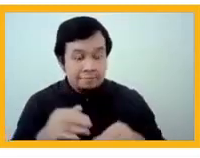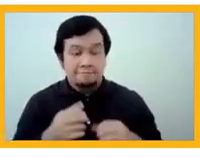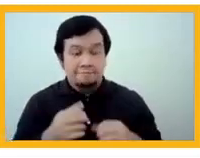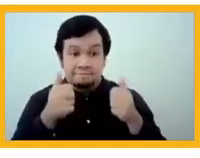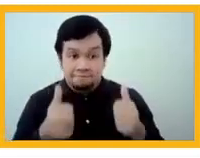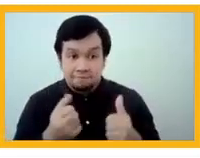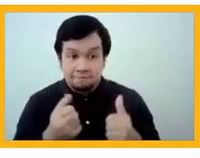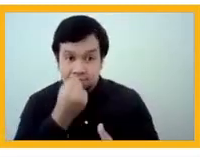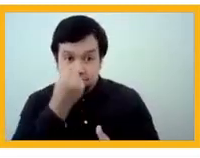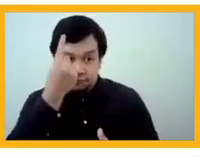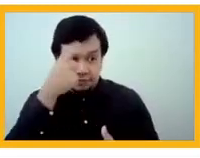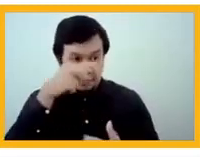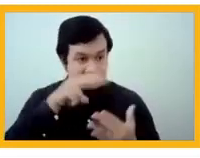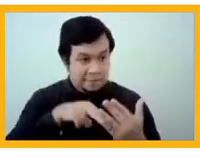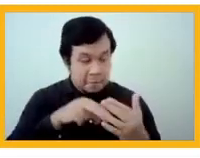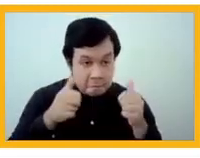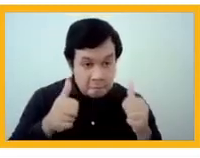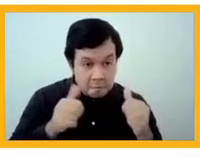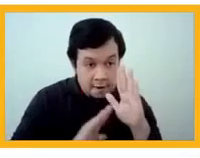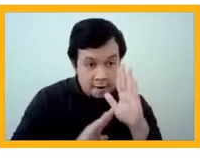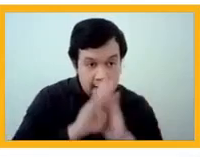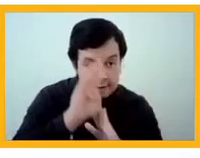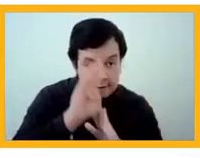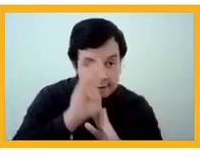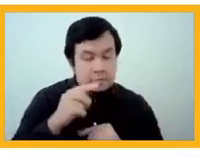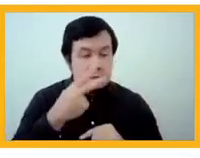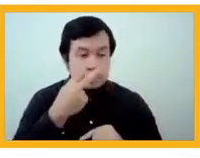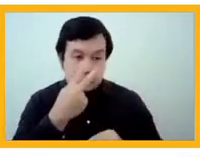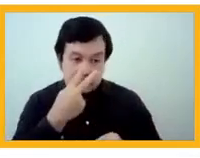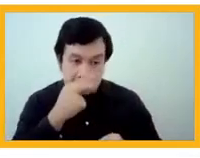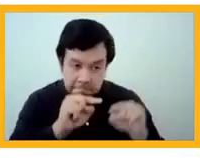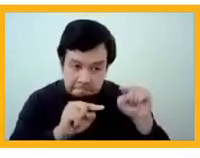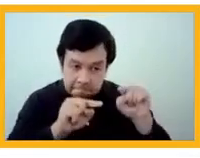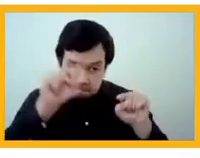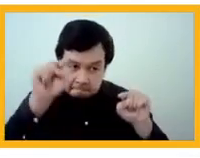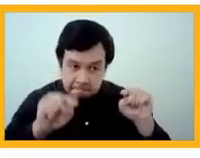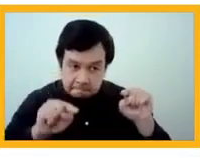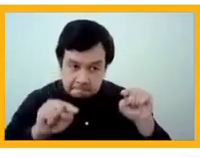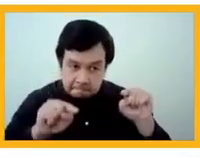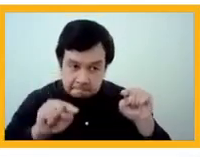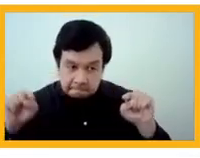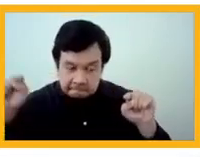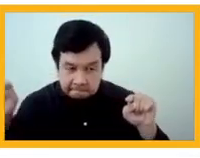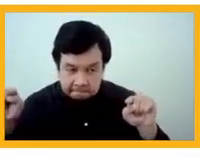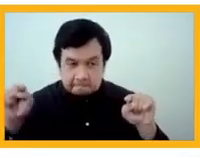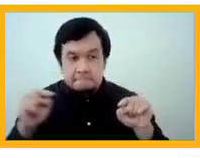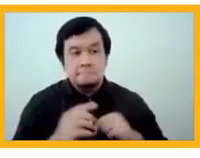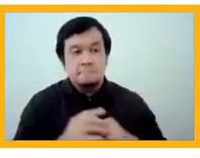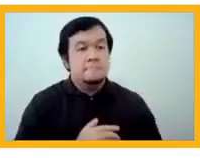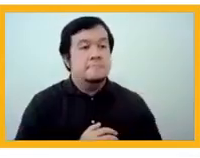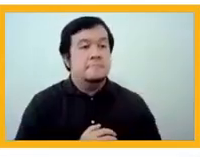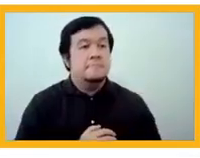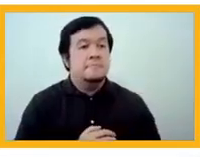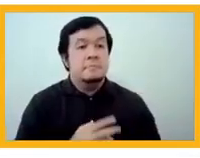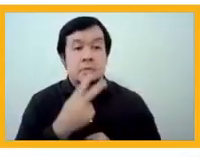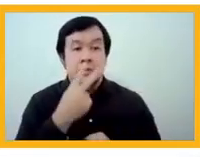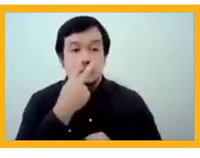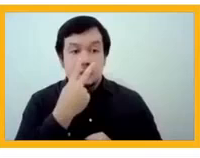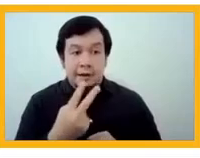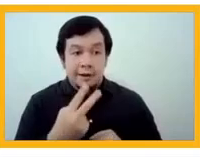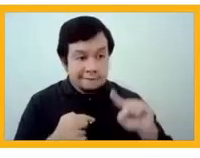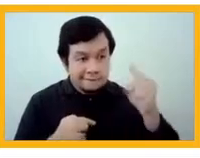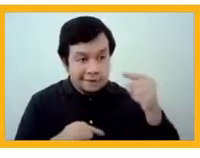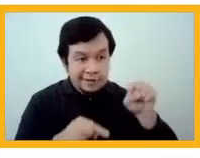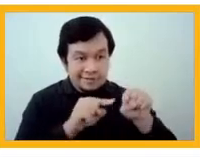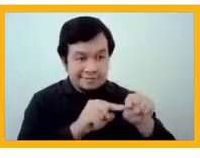proportion correct on the official test. The y-axis is the proportion correct on the retest, right? So if anything, you should see higher scores in the retest because this is